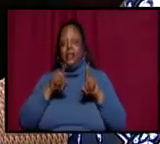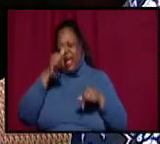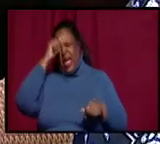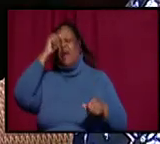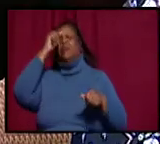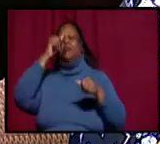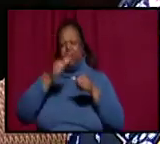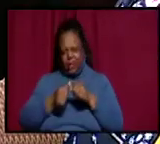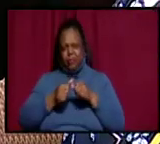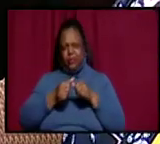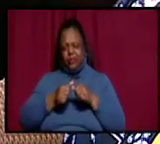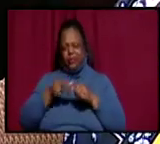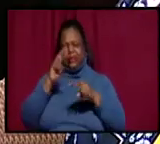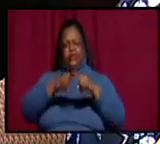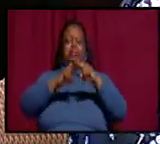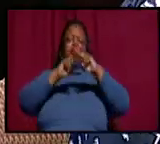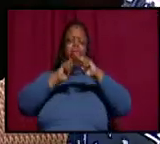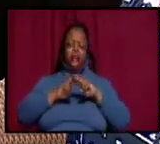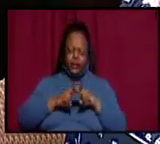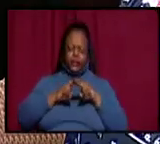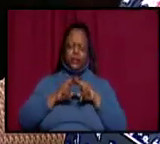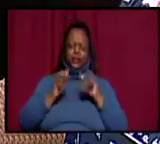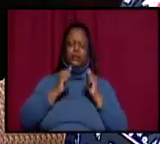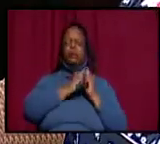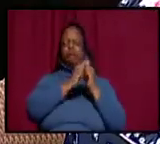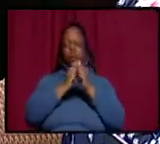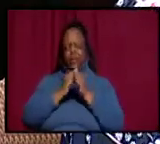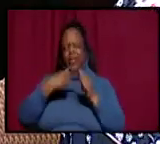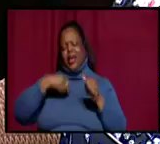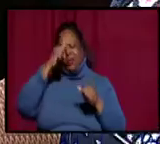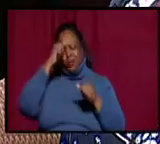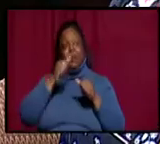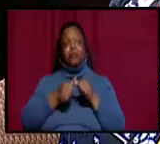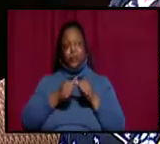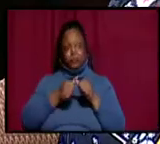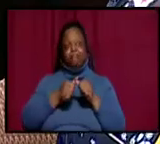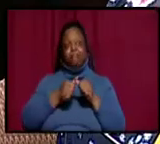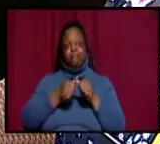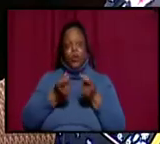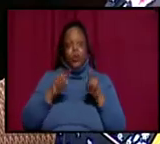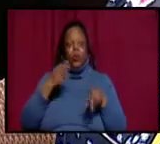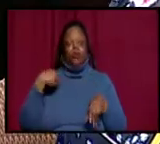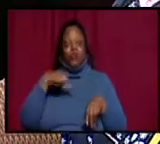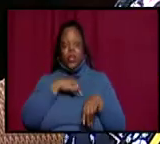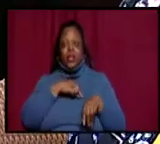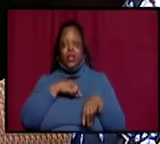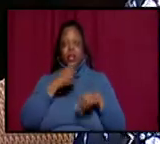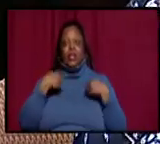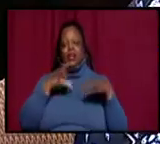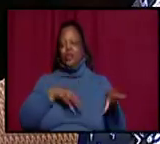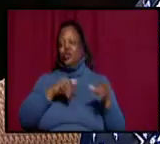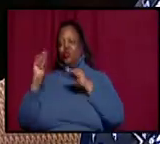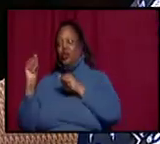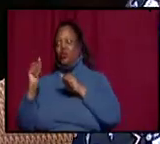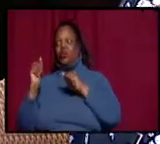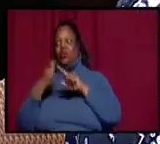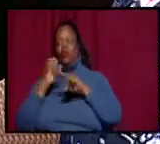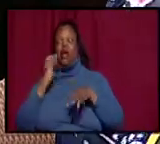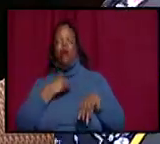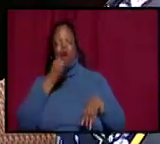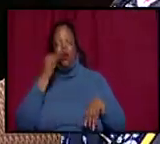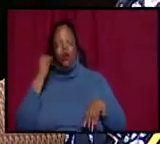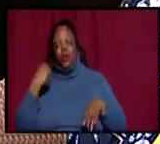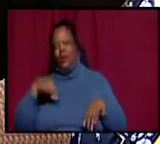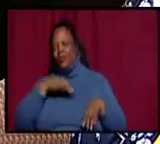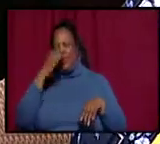I remember them sitting down together one time. I remember when we had to move out of the house, and